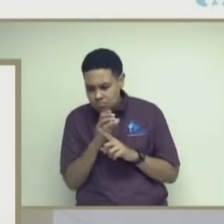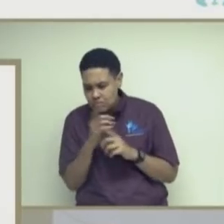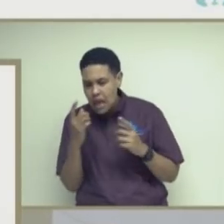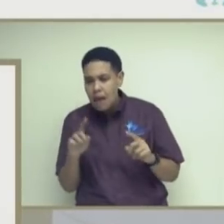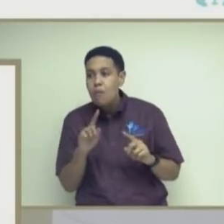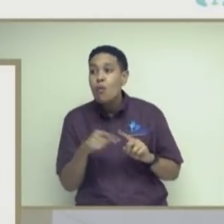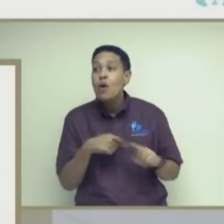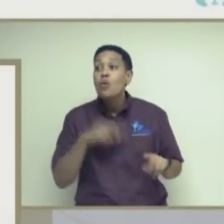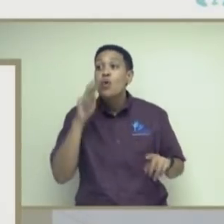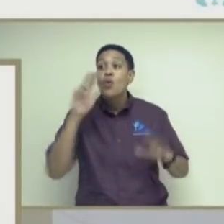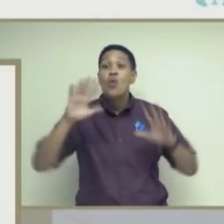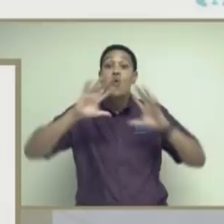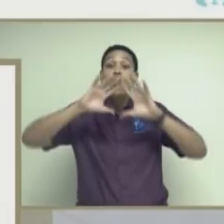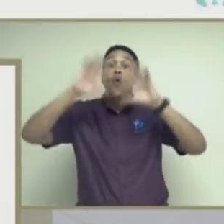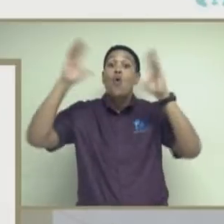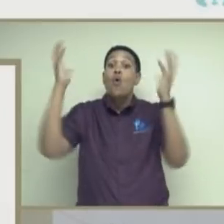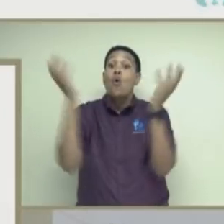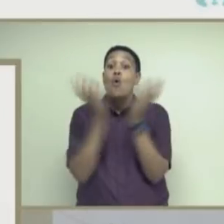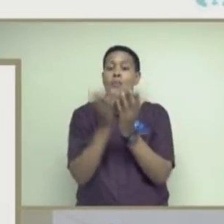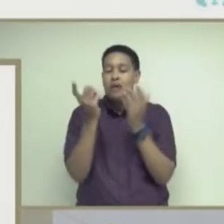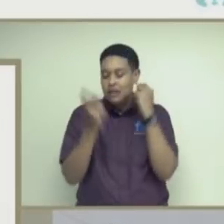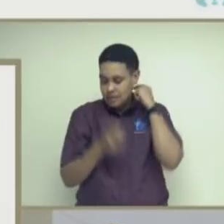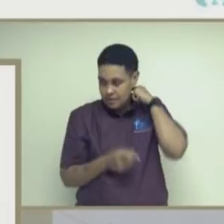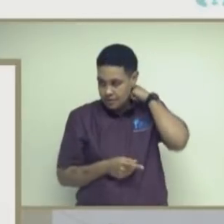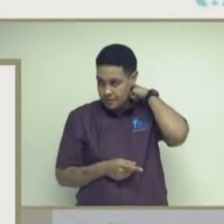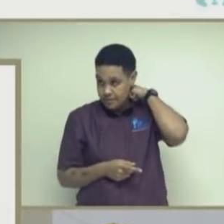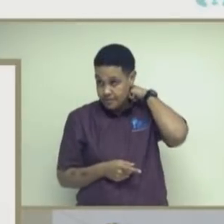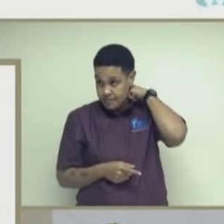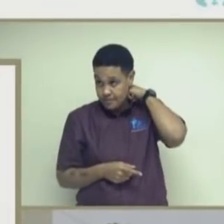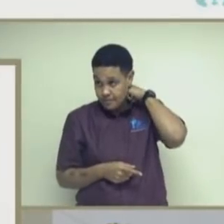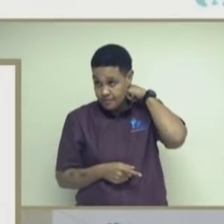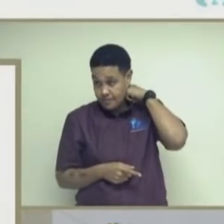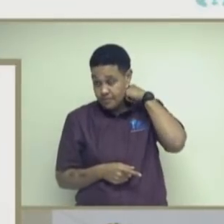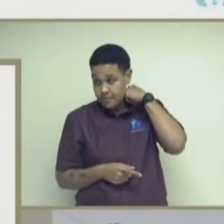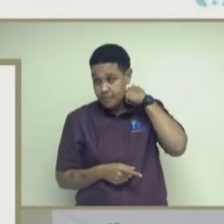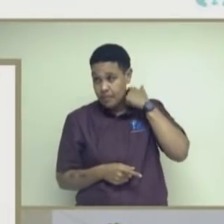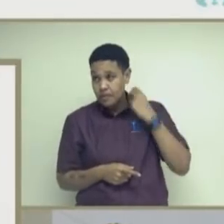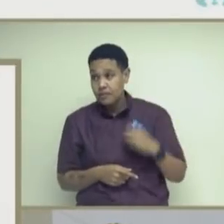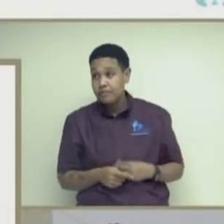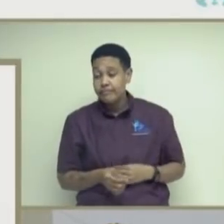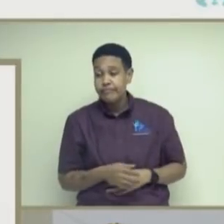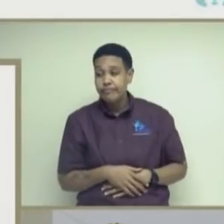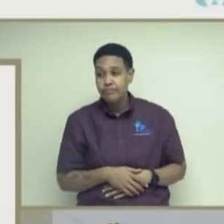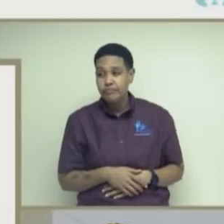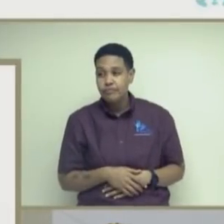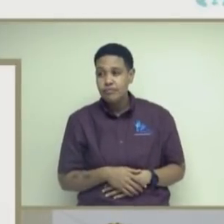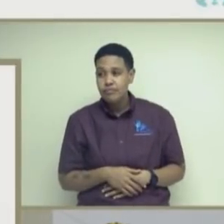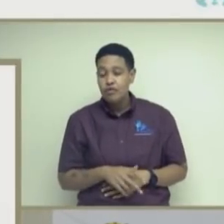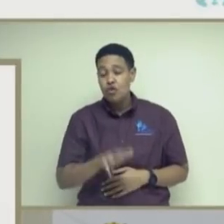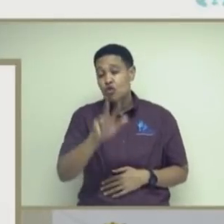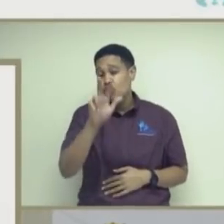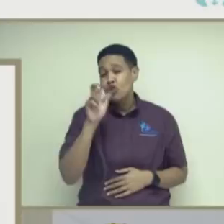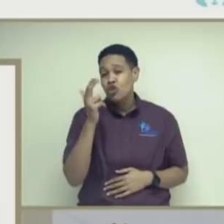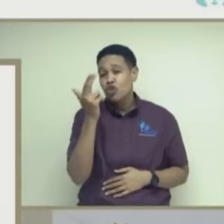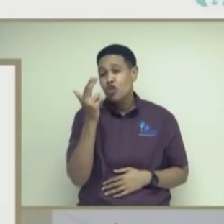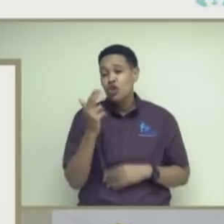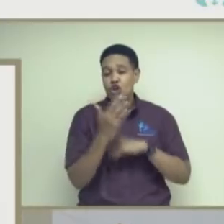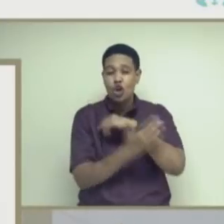we look globally, among the 313 countries and territories plus